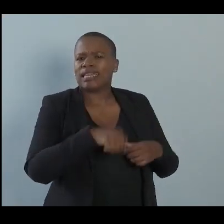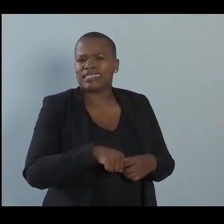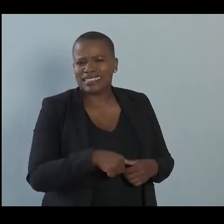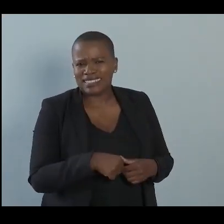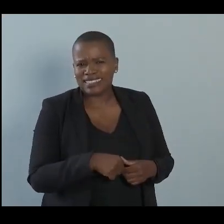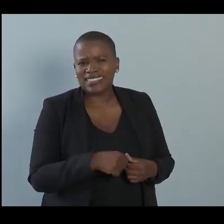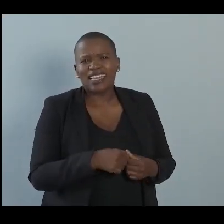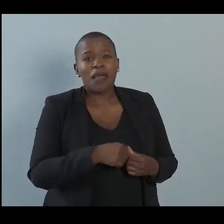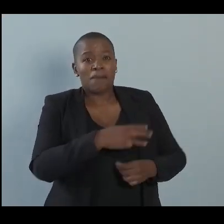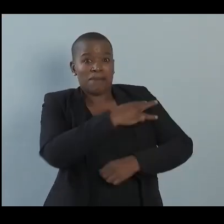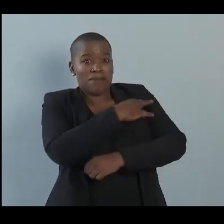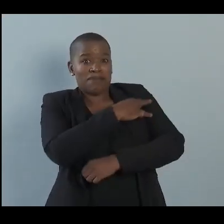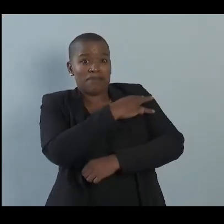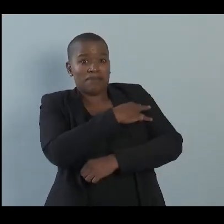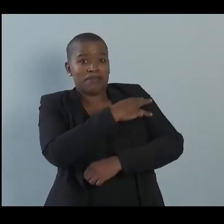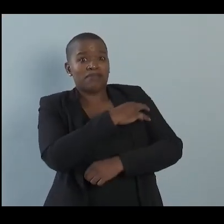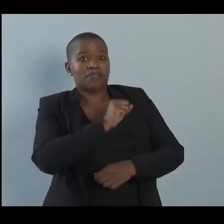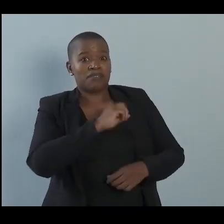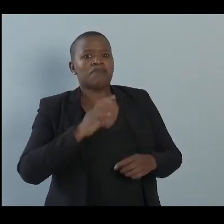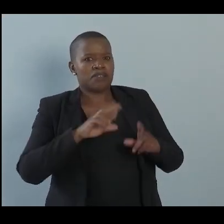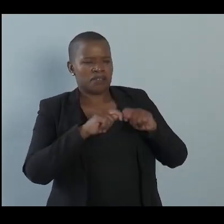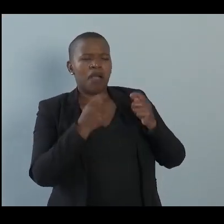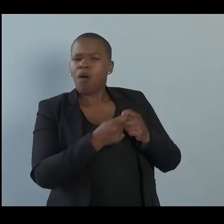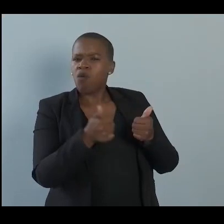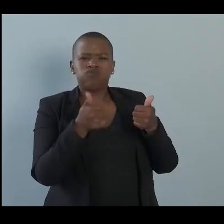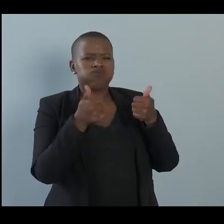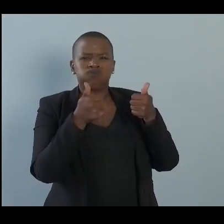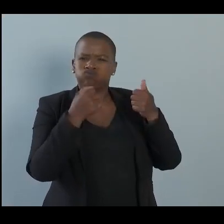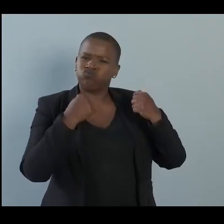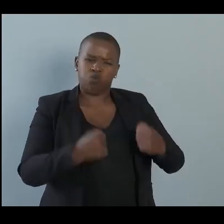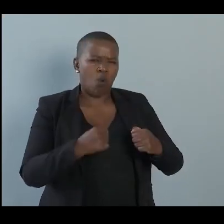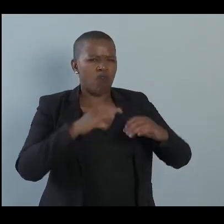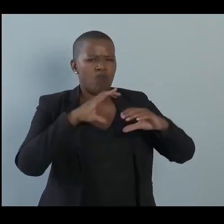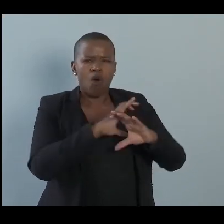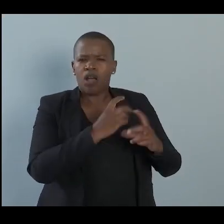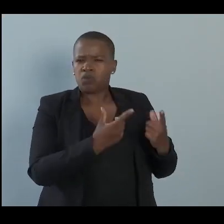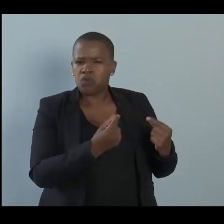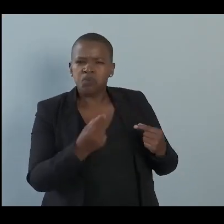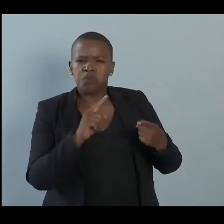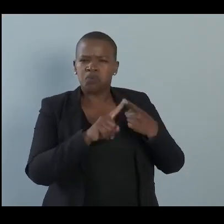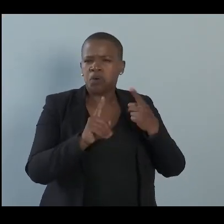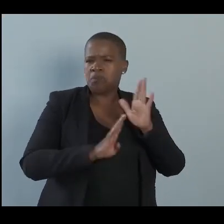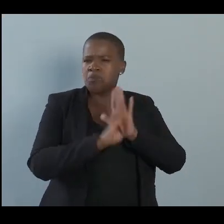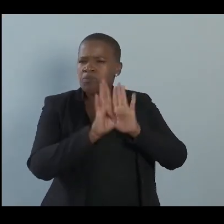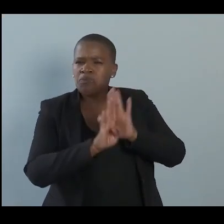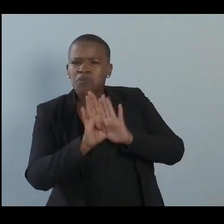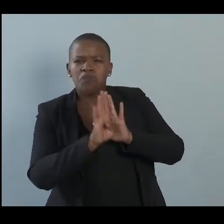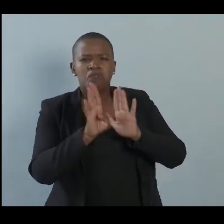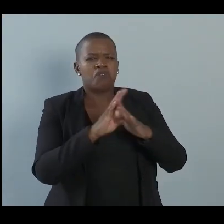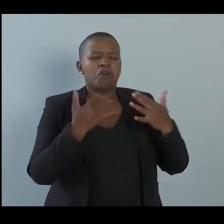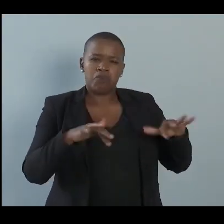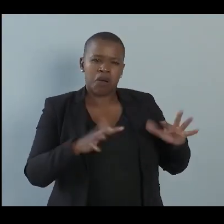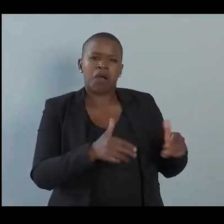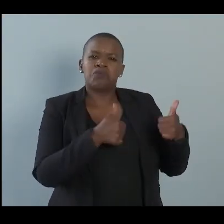management team inside Netstar, really focused on what we're doing and how we improve efficiencies across the business. Ernst